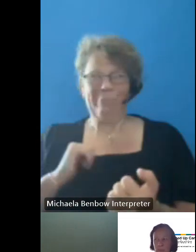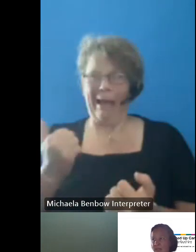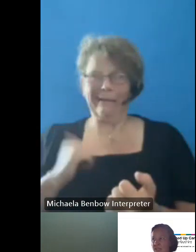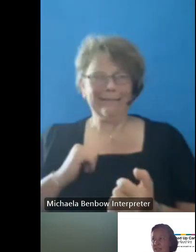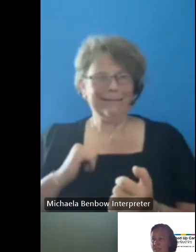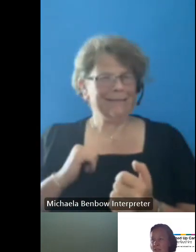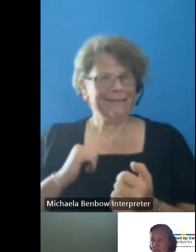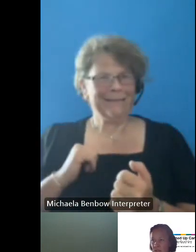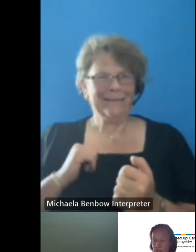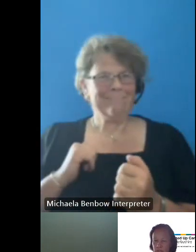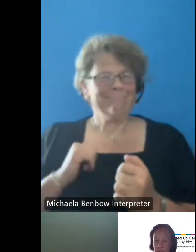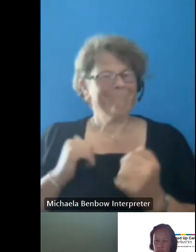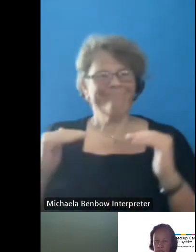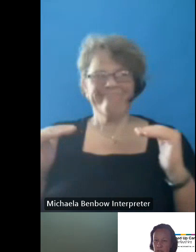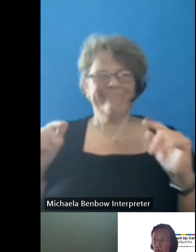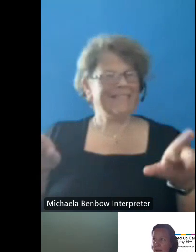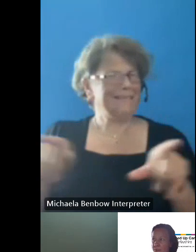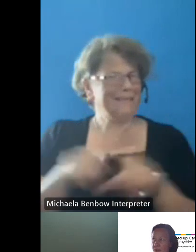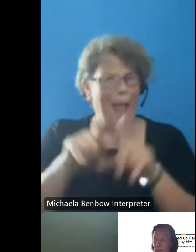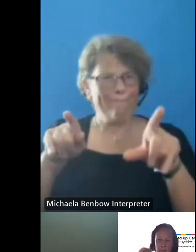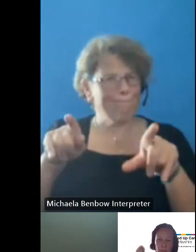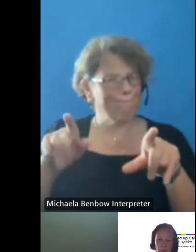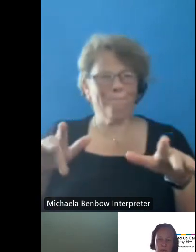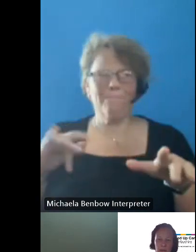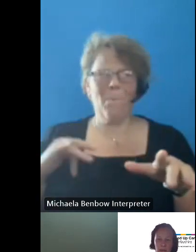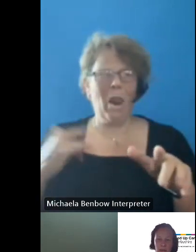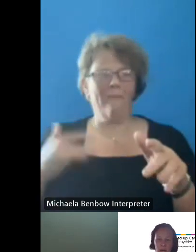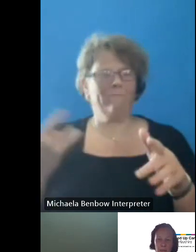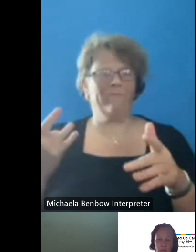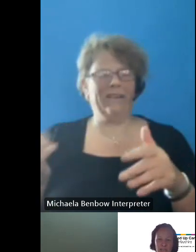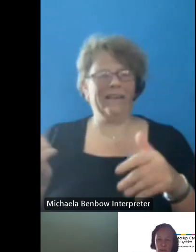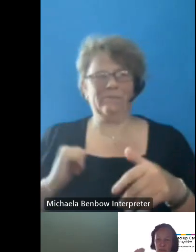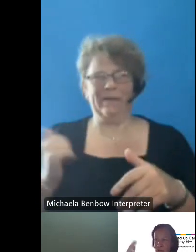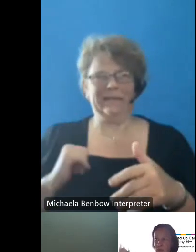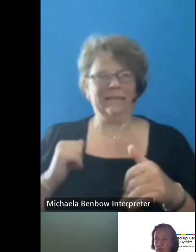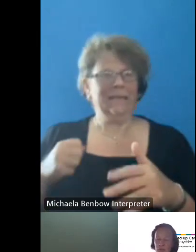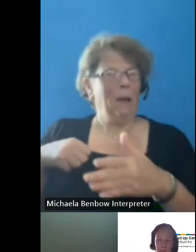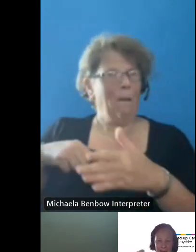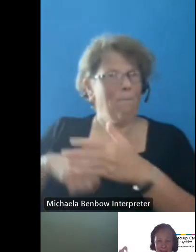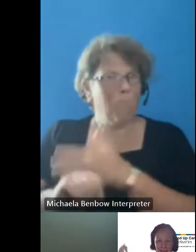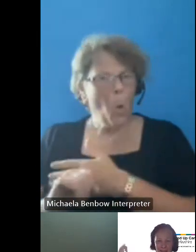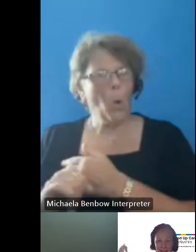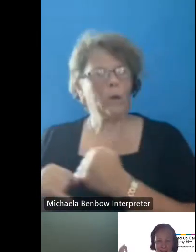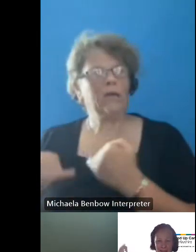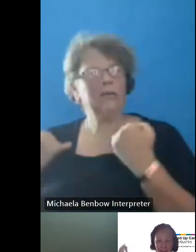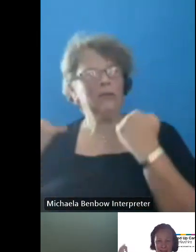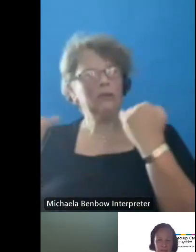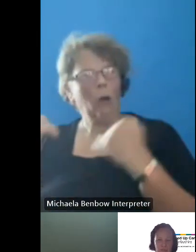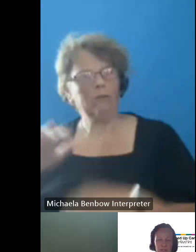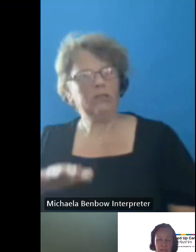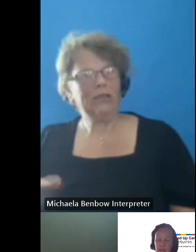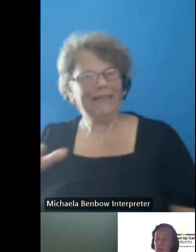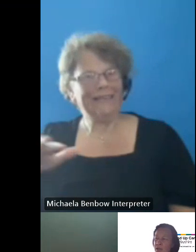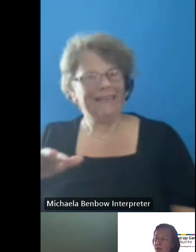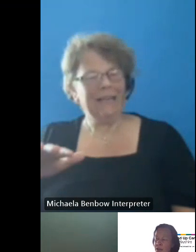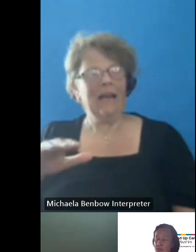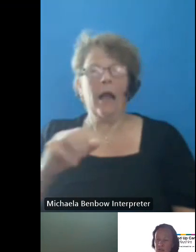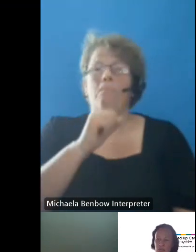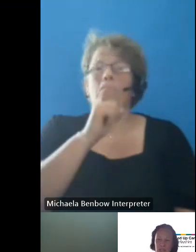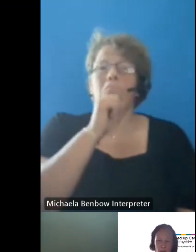healthy life expectancy to a man born in Derbyshire. And equally, obviously, we look across males and females at those differences.